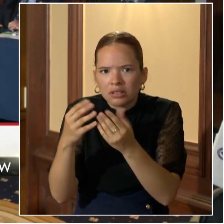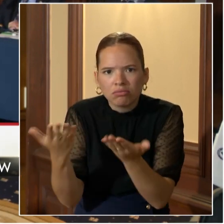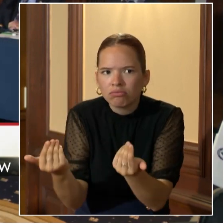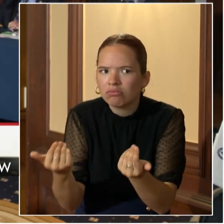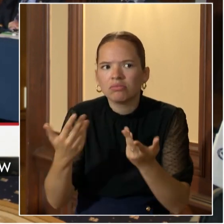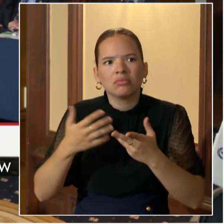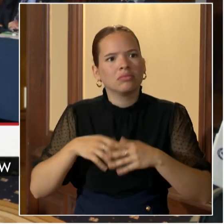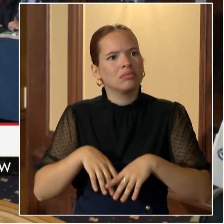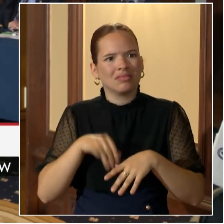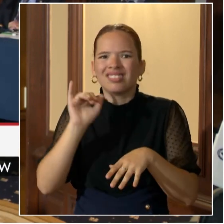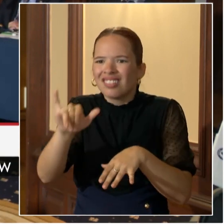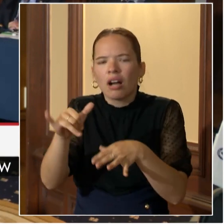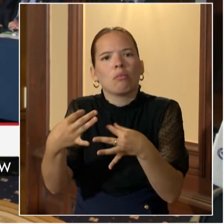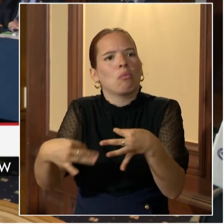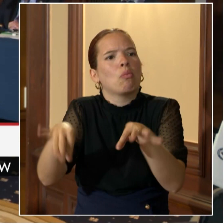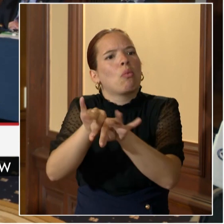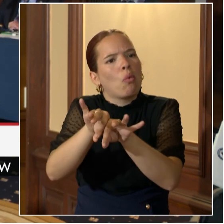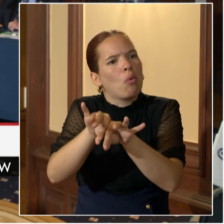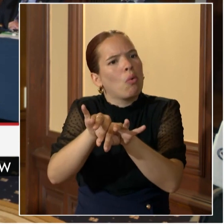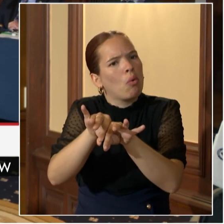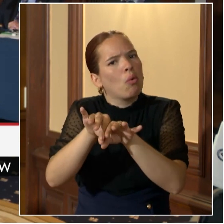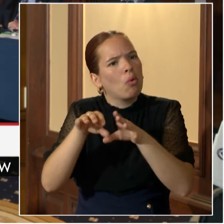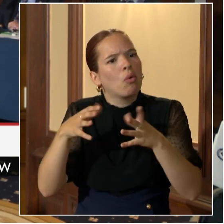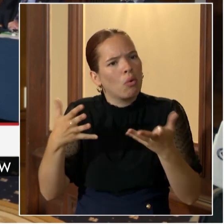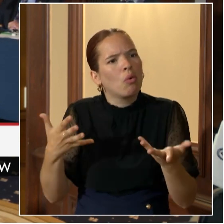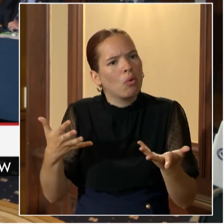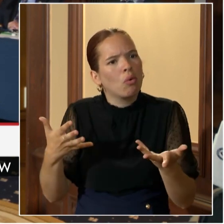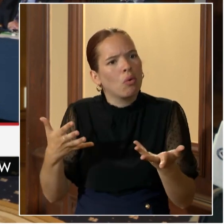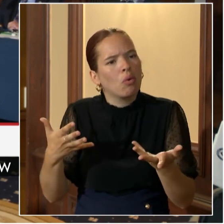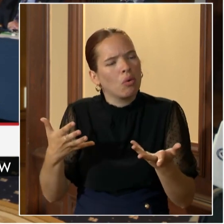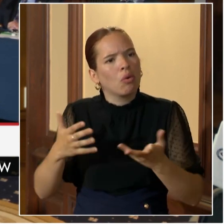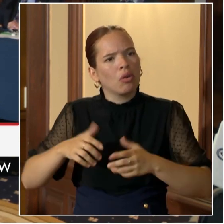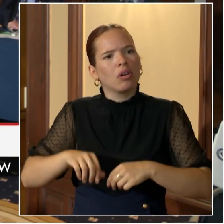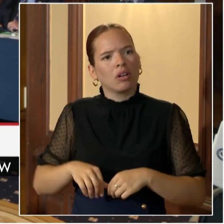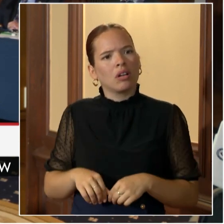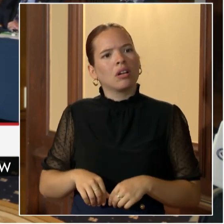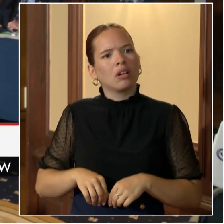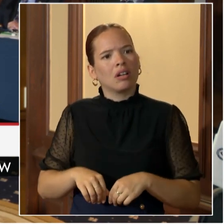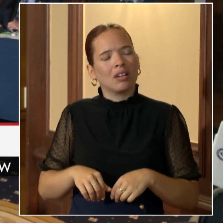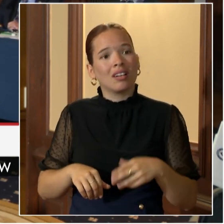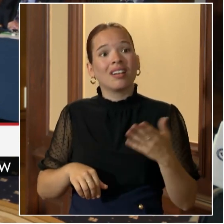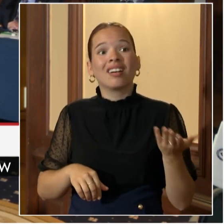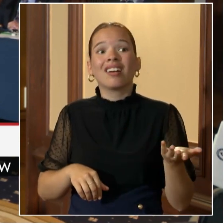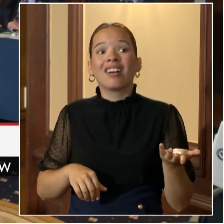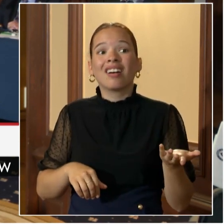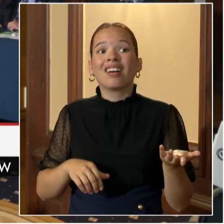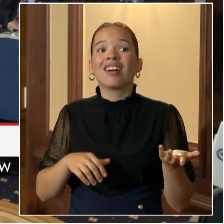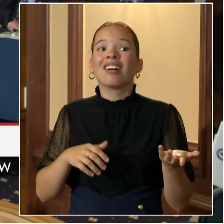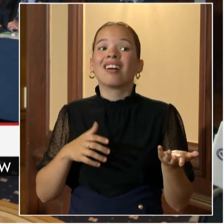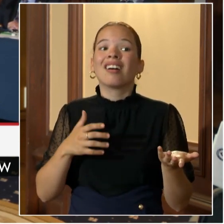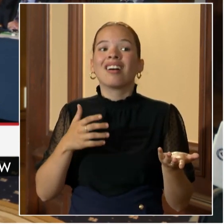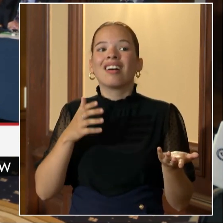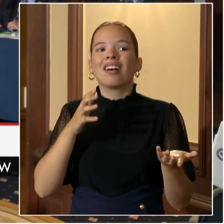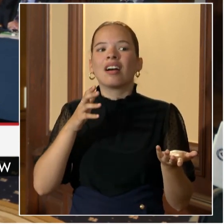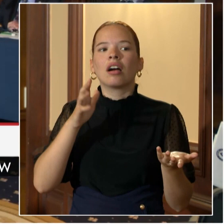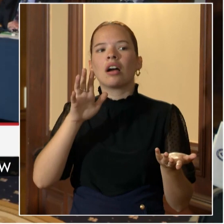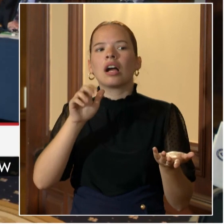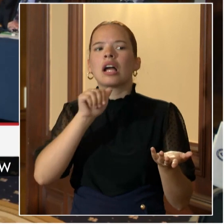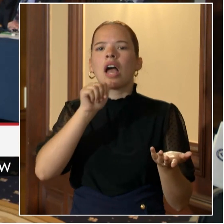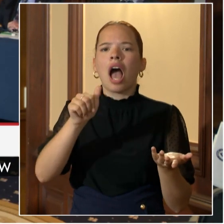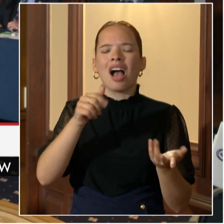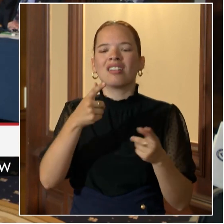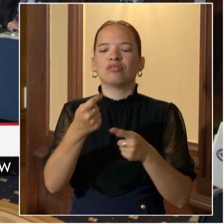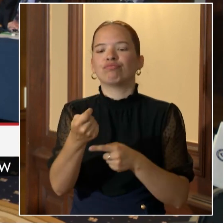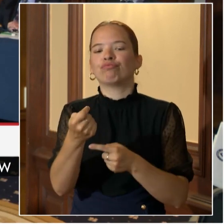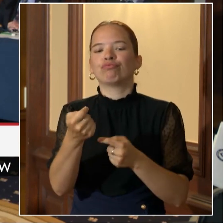important. So I would not eliminate any of those initiatives in order to do that.